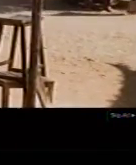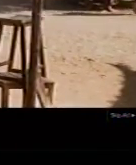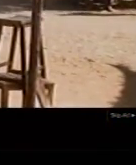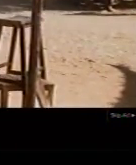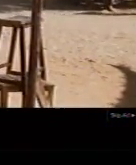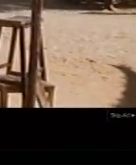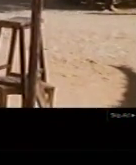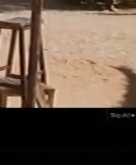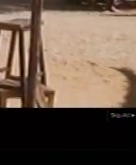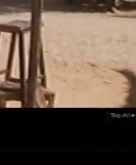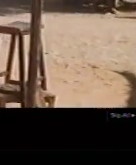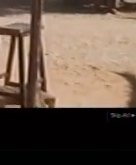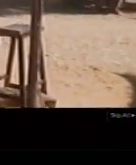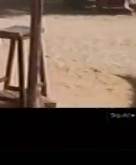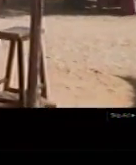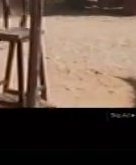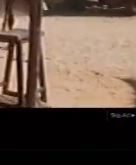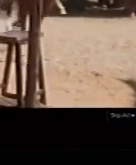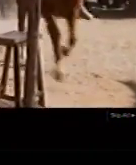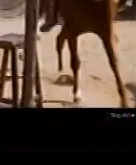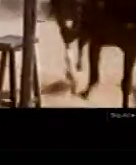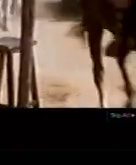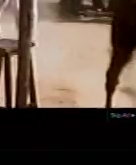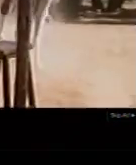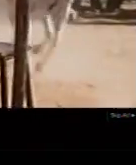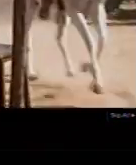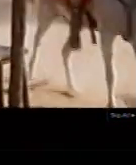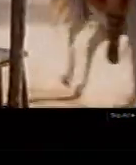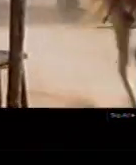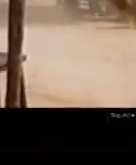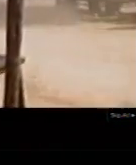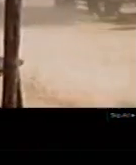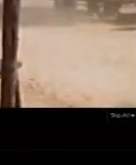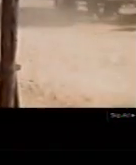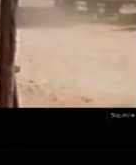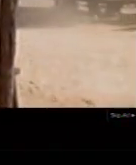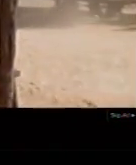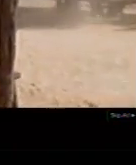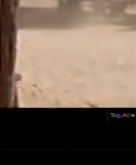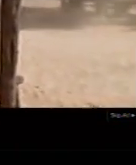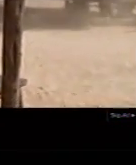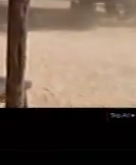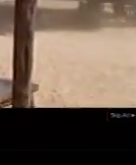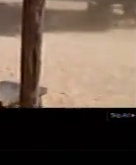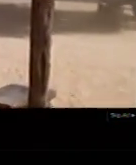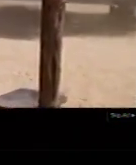Why would an earthly man be chosen to raise a baby sent from heaven?